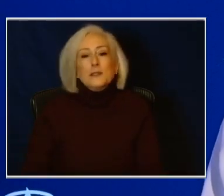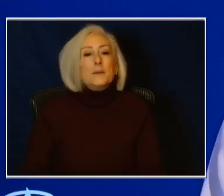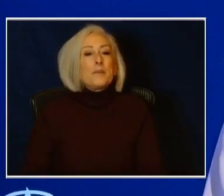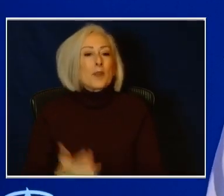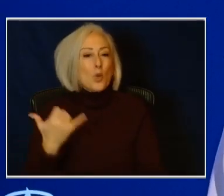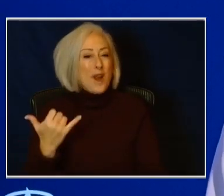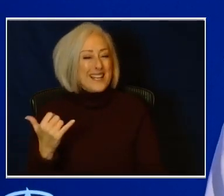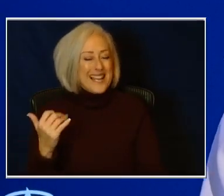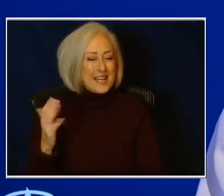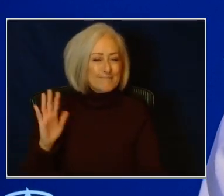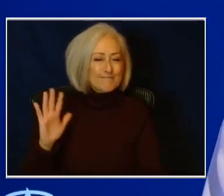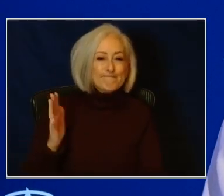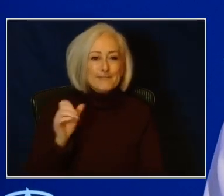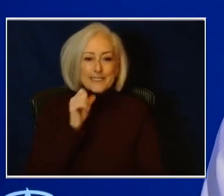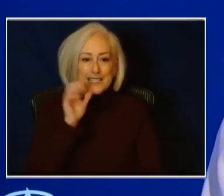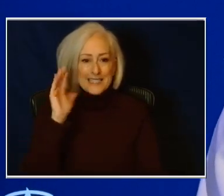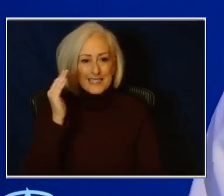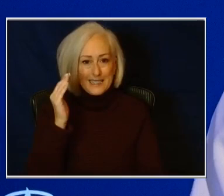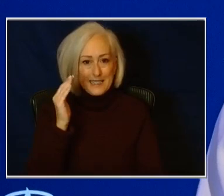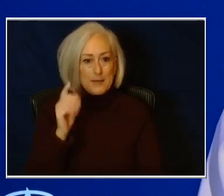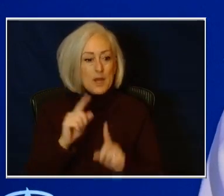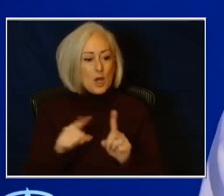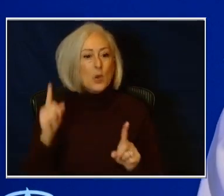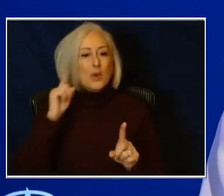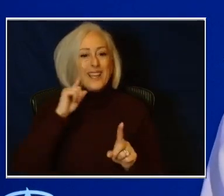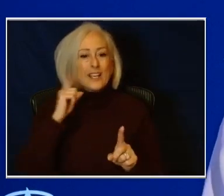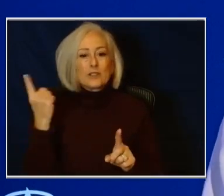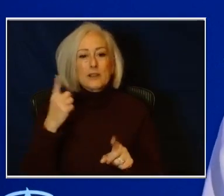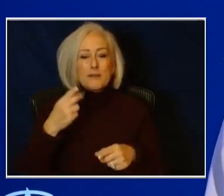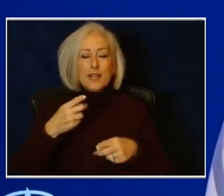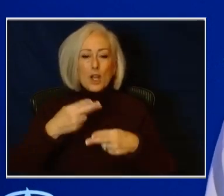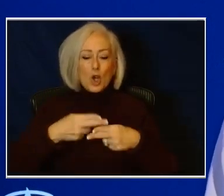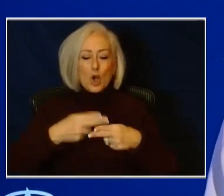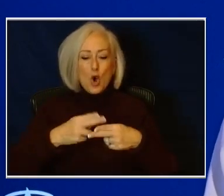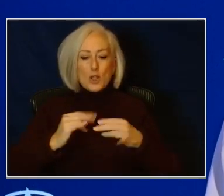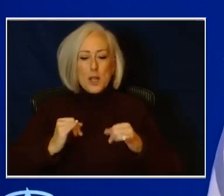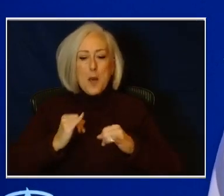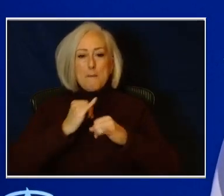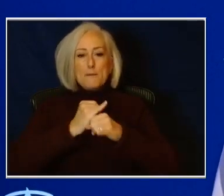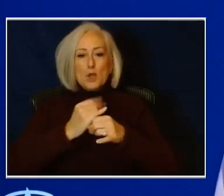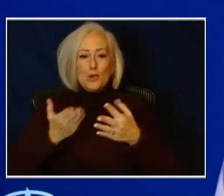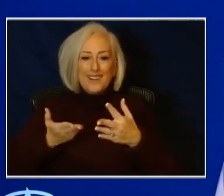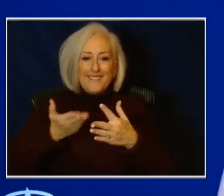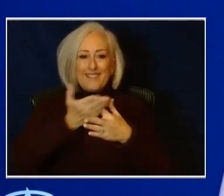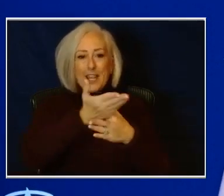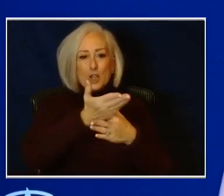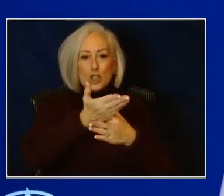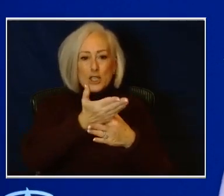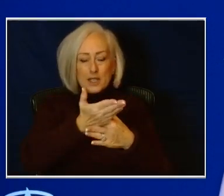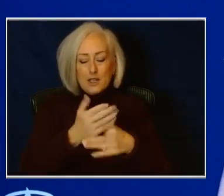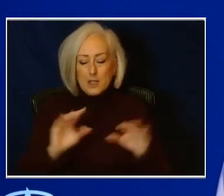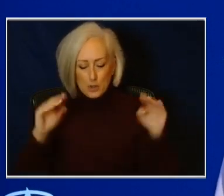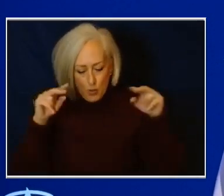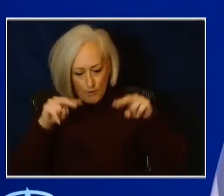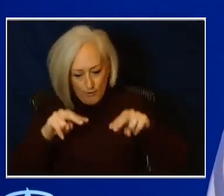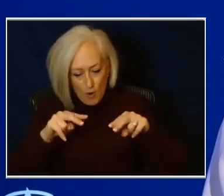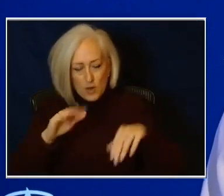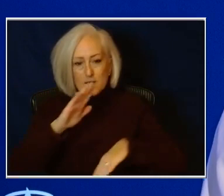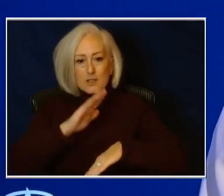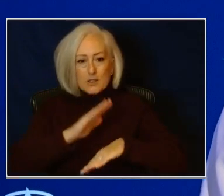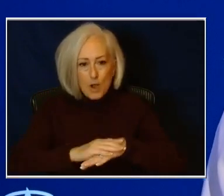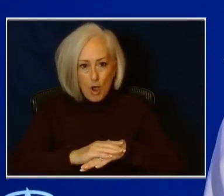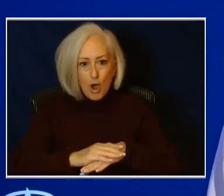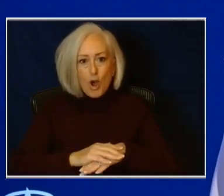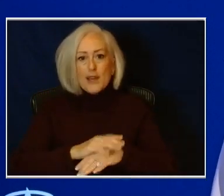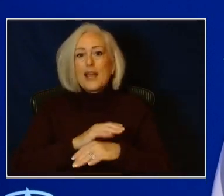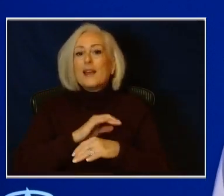to. We continue to hear immune evasion, and we really are focused on antibodies and immune evasion with that spike protein and antibodies